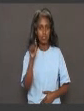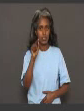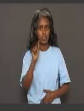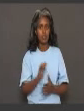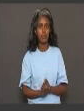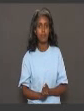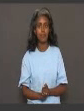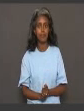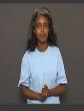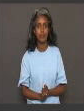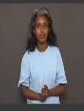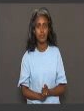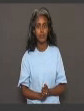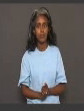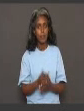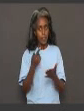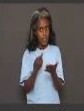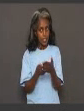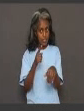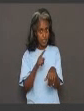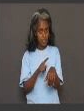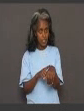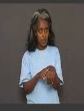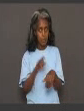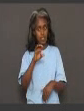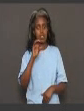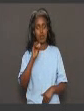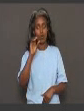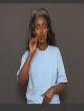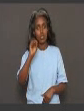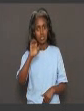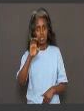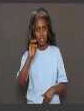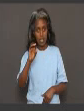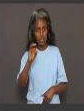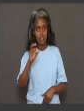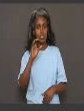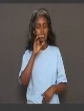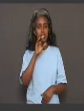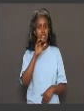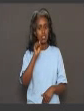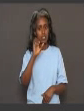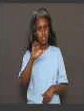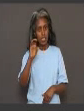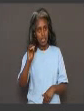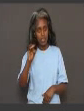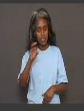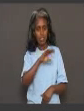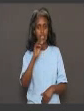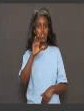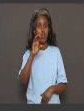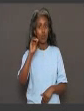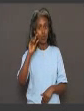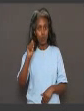240 degrees. This time, the cosecant, secant,